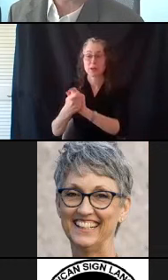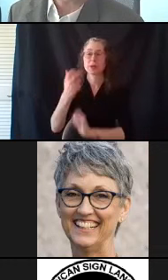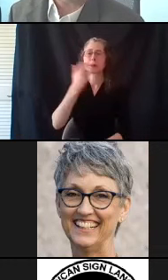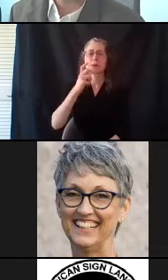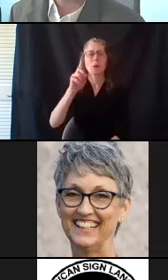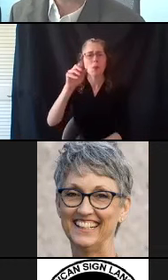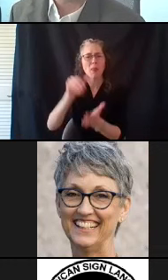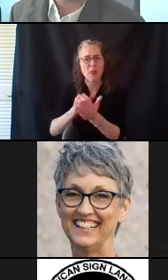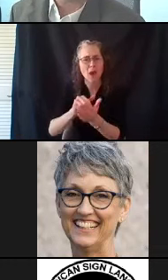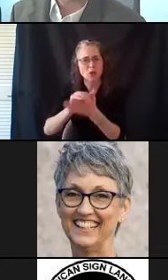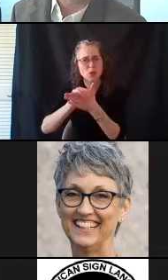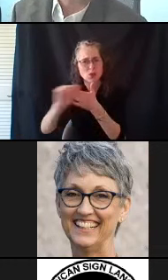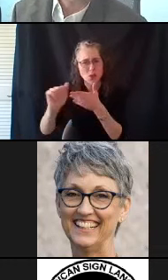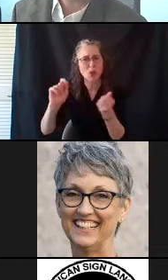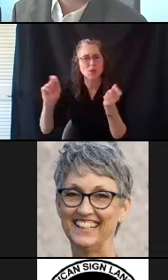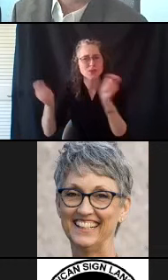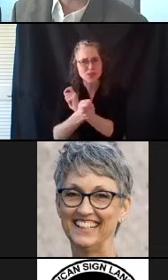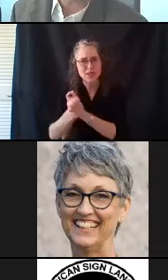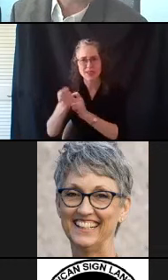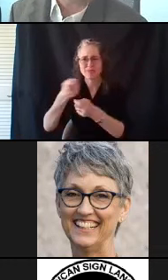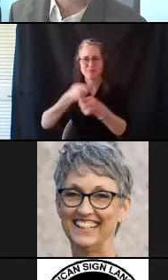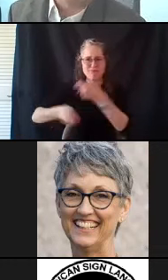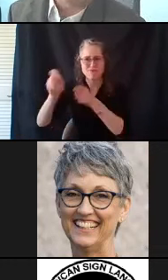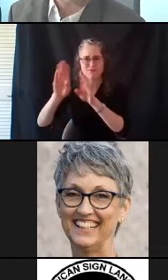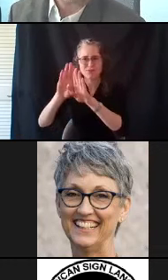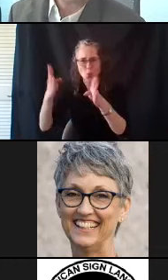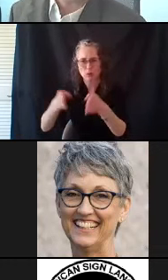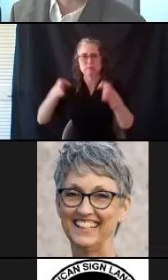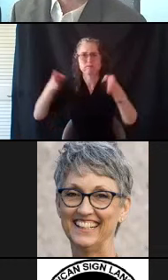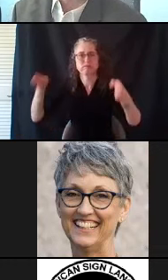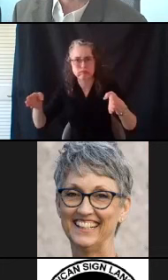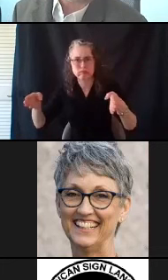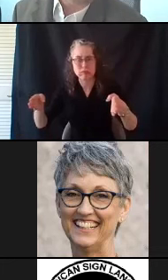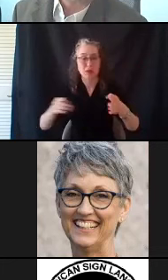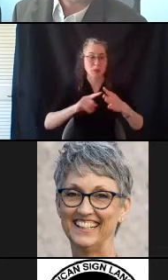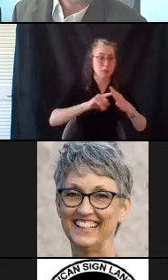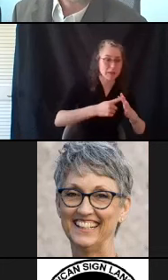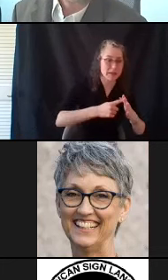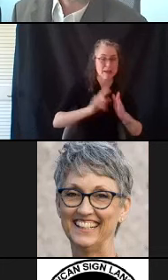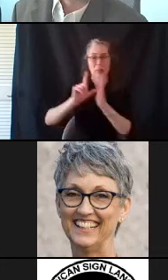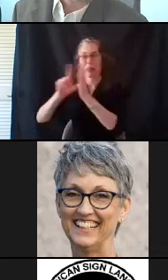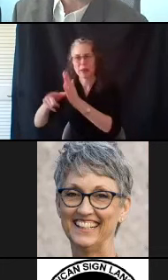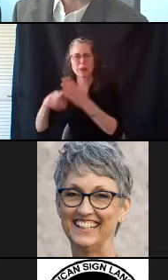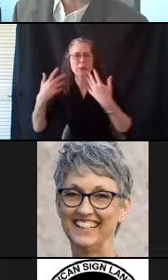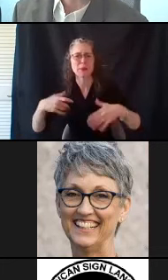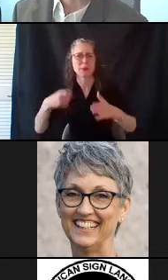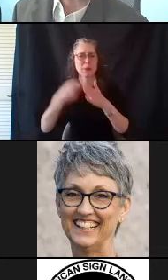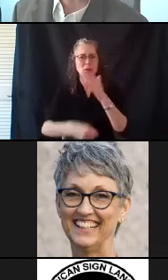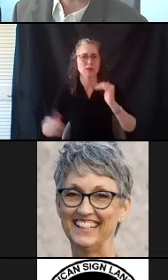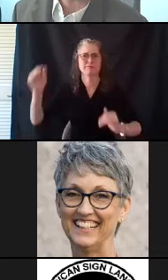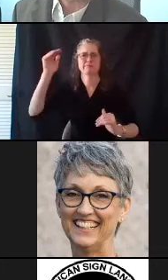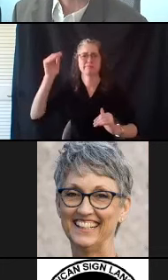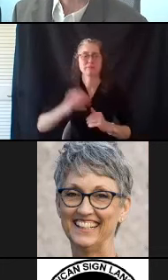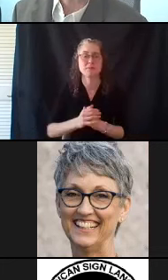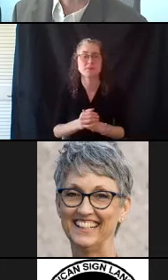$1,000. It could be $700 to $800 for one door to be widened. So it reduces that. Also,